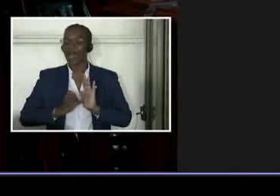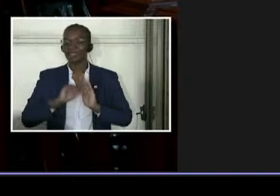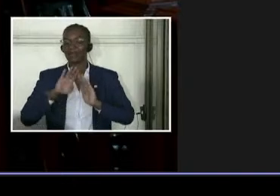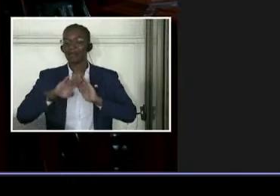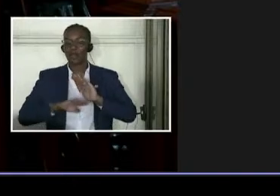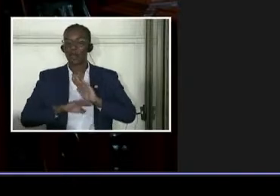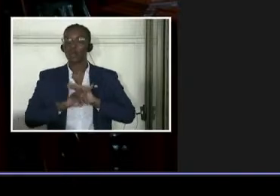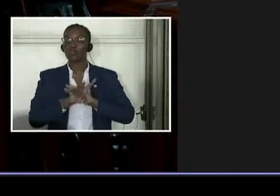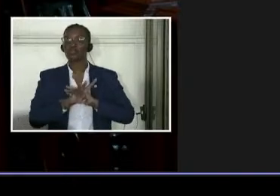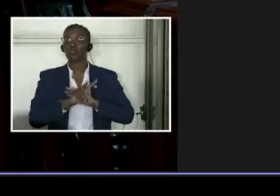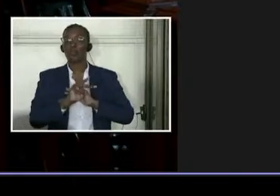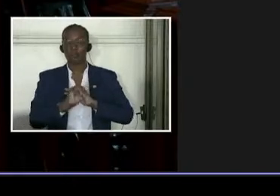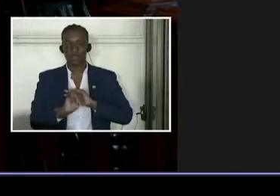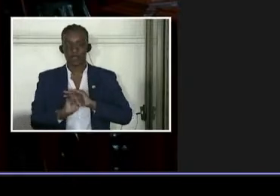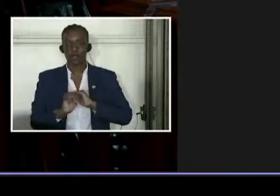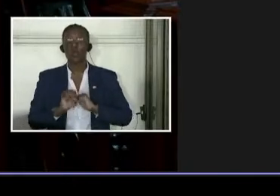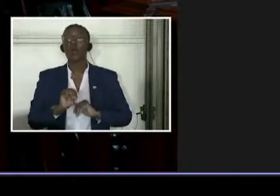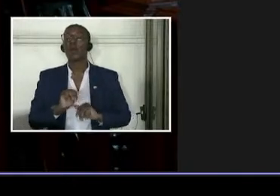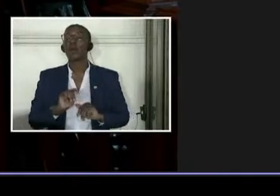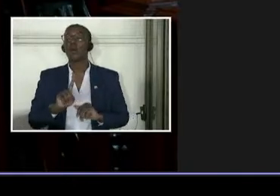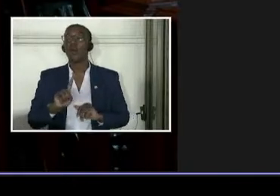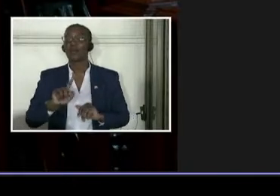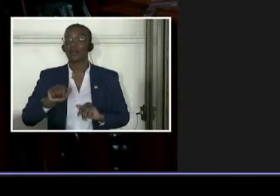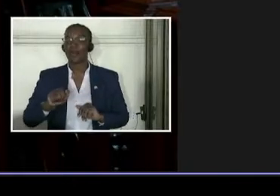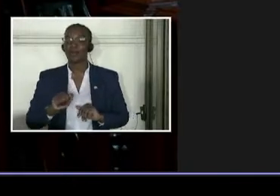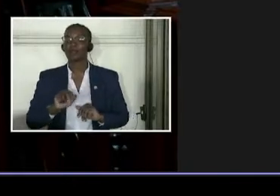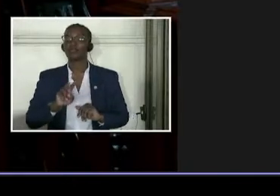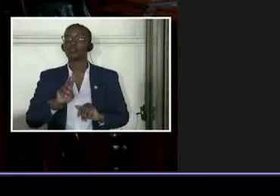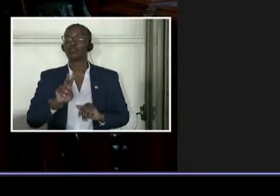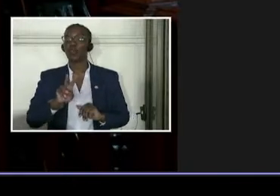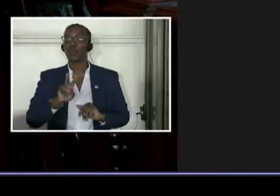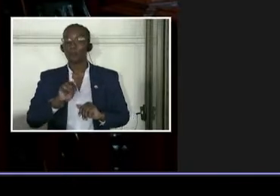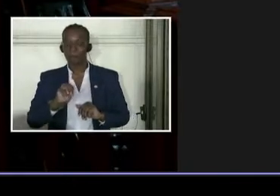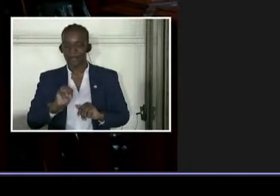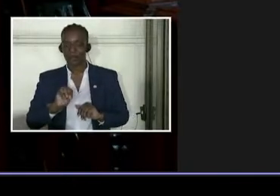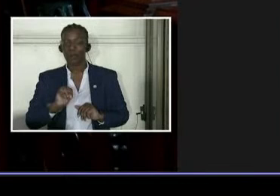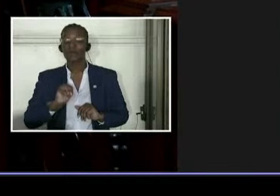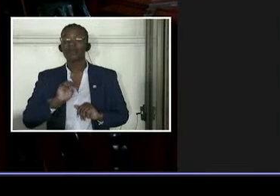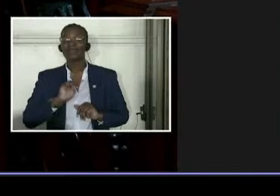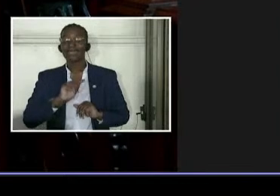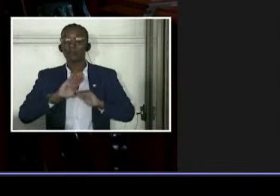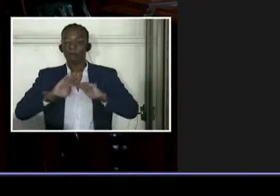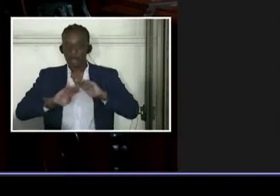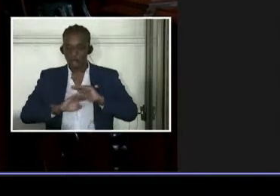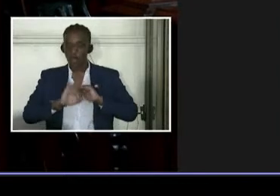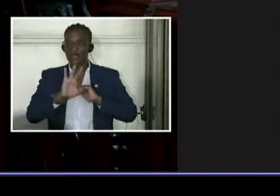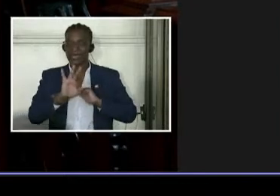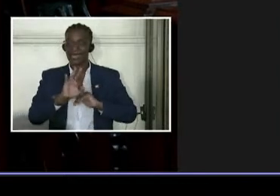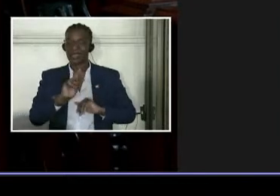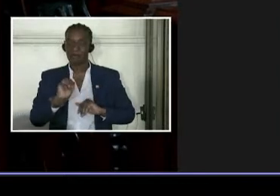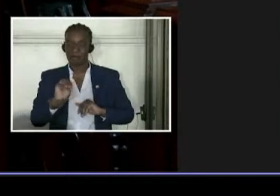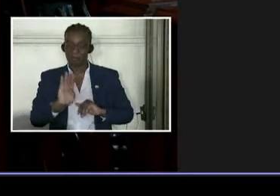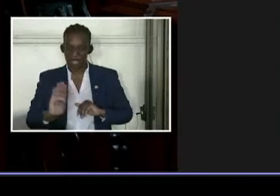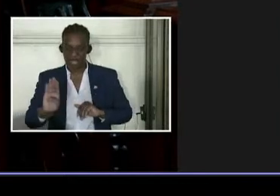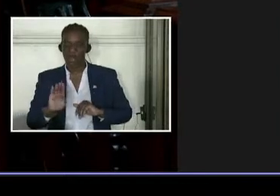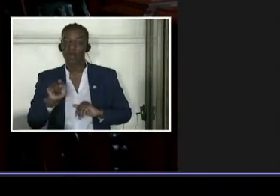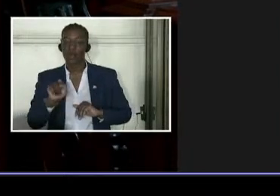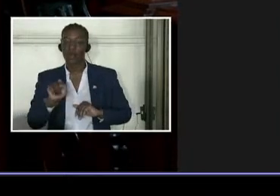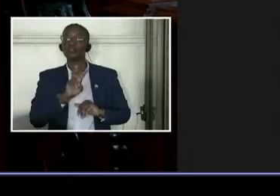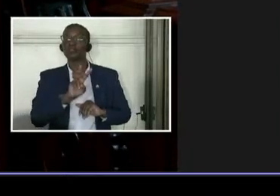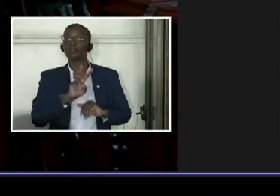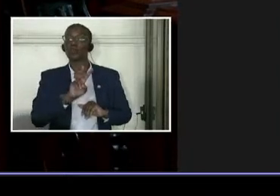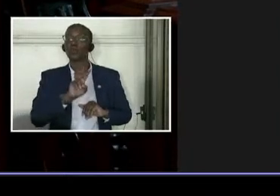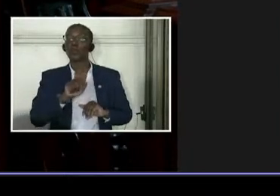below 200 million rands, 192 million rands. Women, just below 300 million rands at